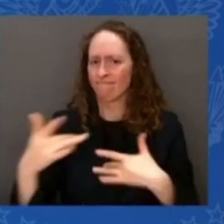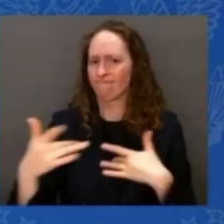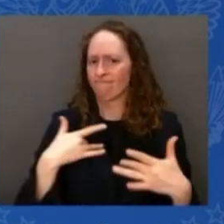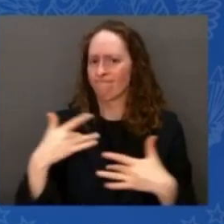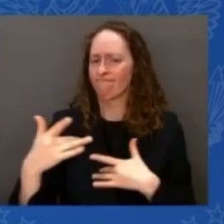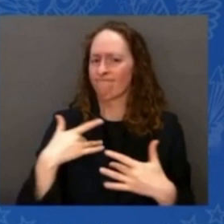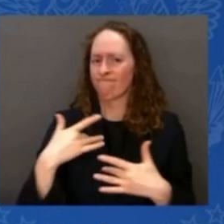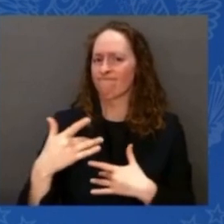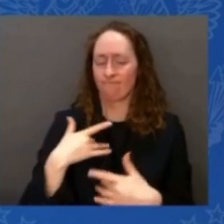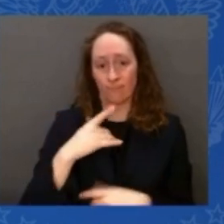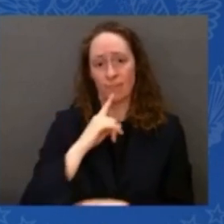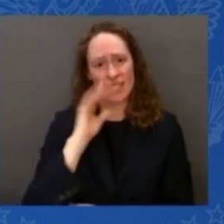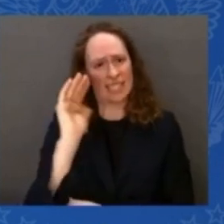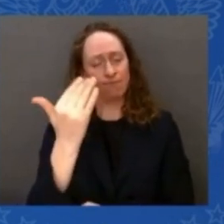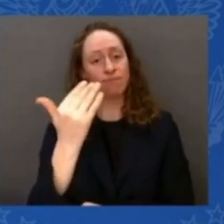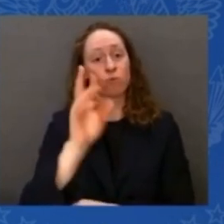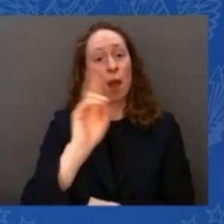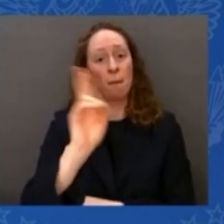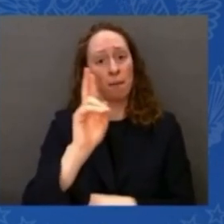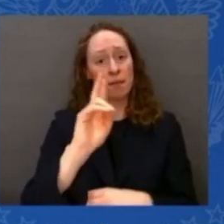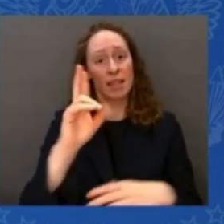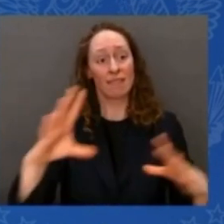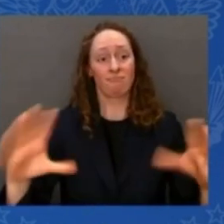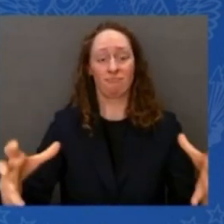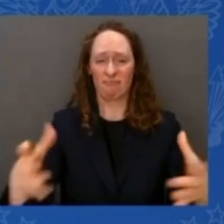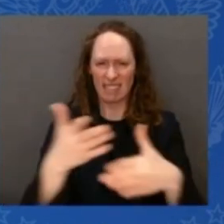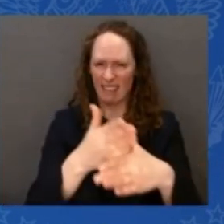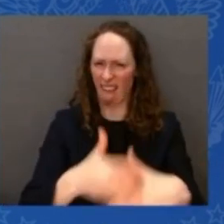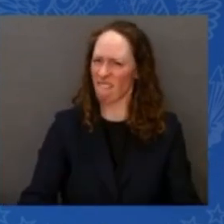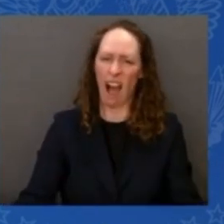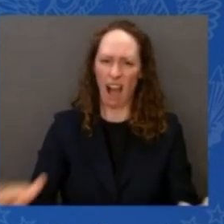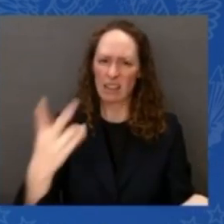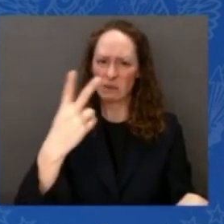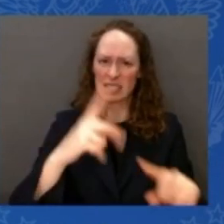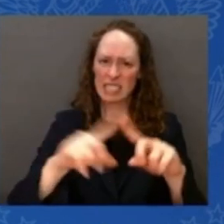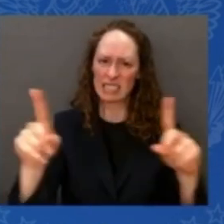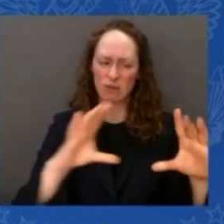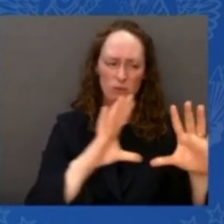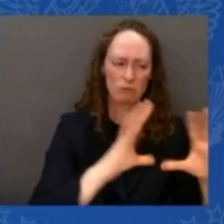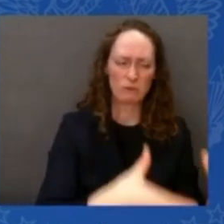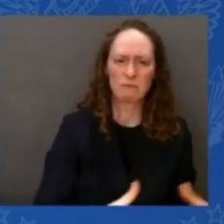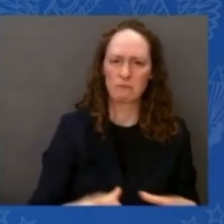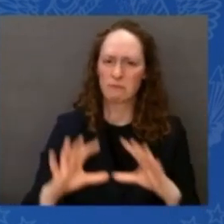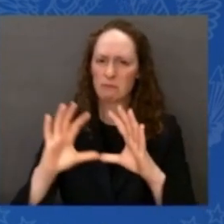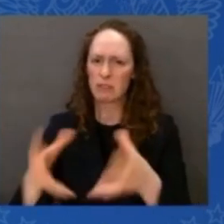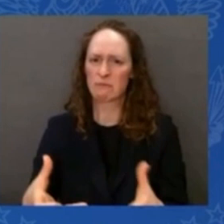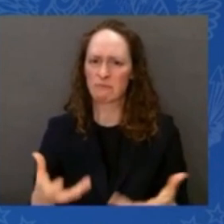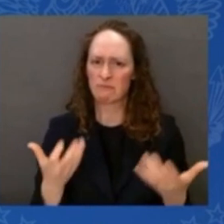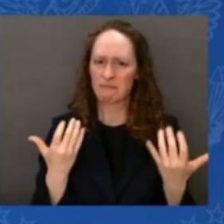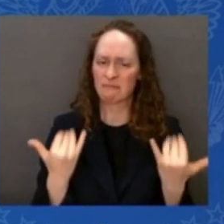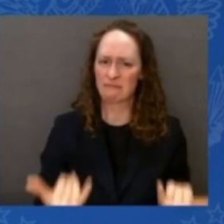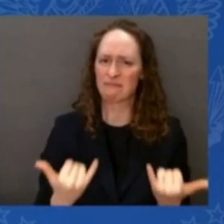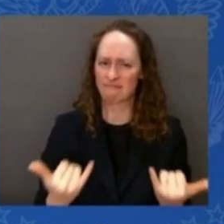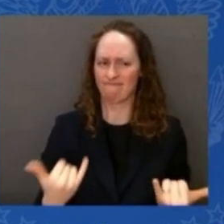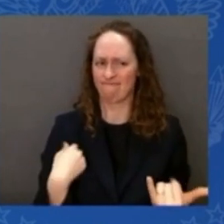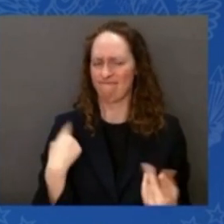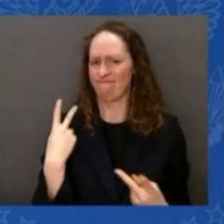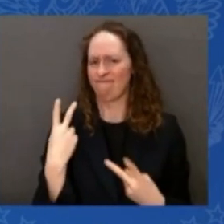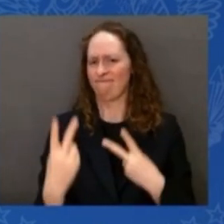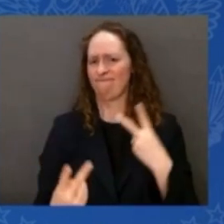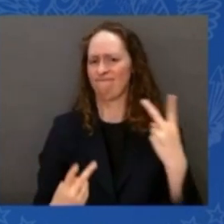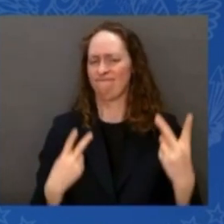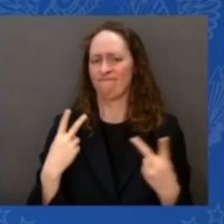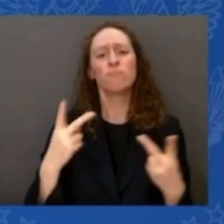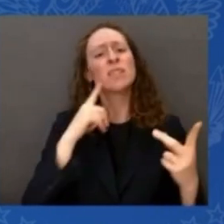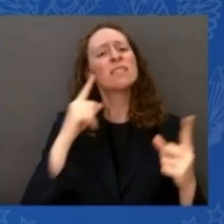closest, as that joke goes, but not a joke, my closest friends in government have been my Republican colleagues in the Senate. And folks in Congress,